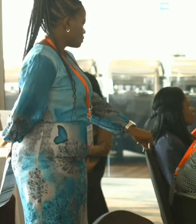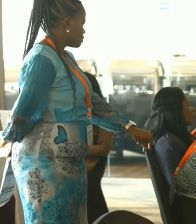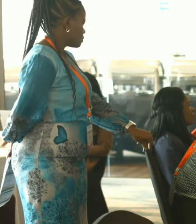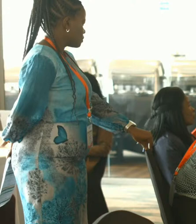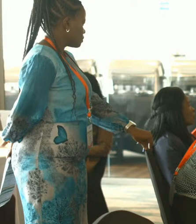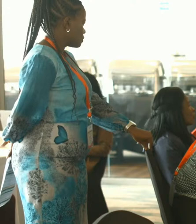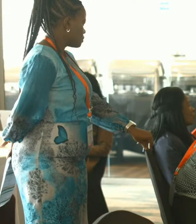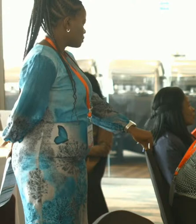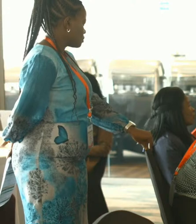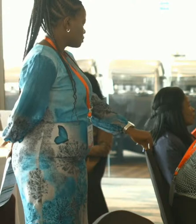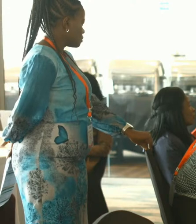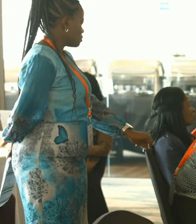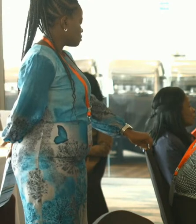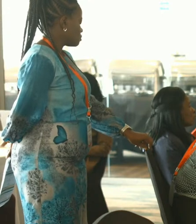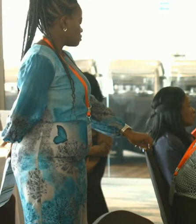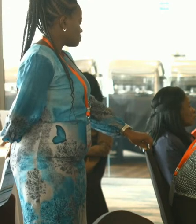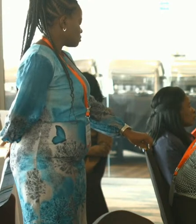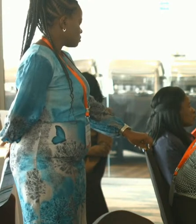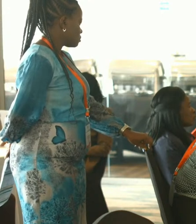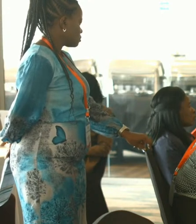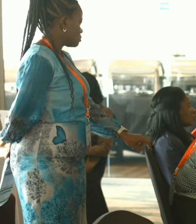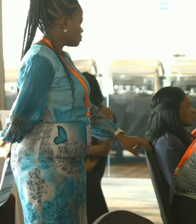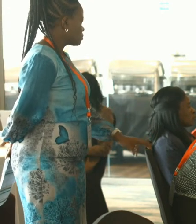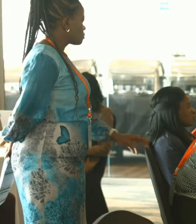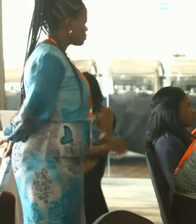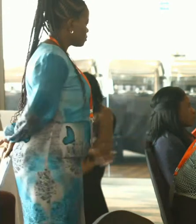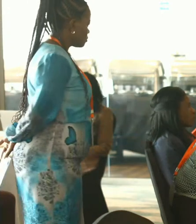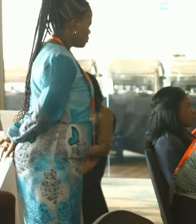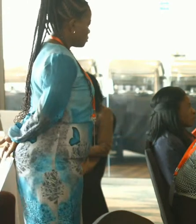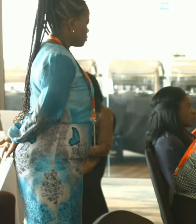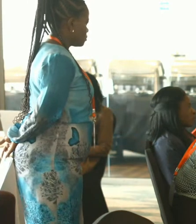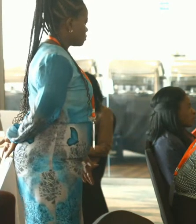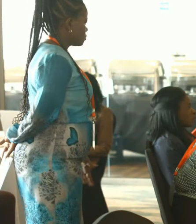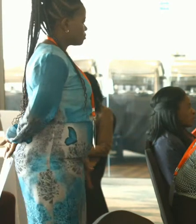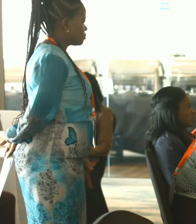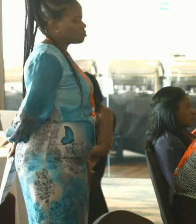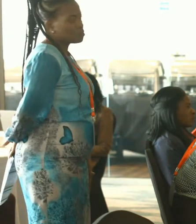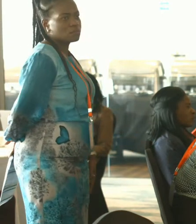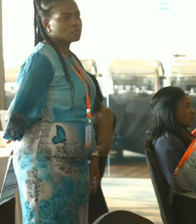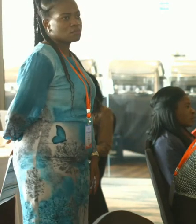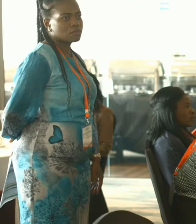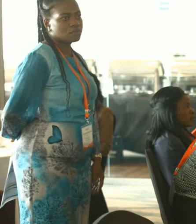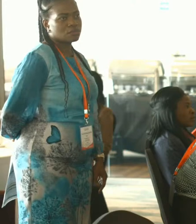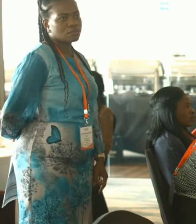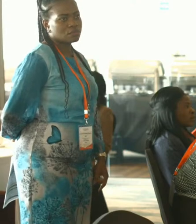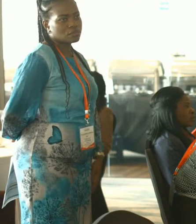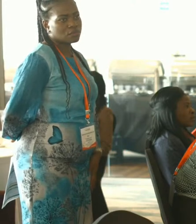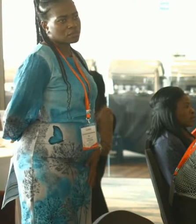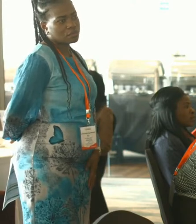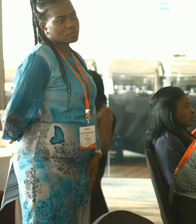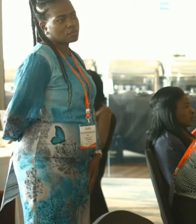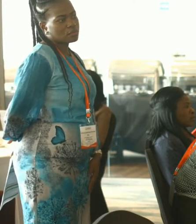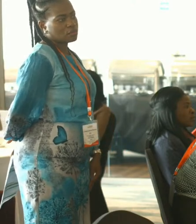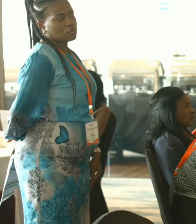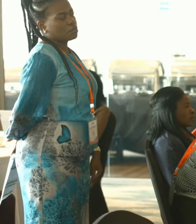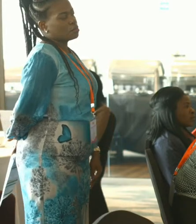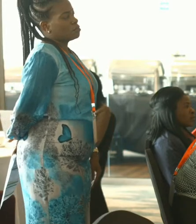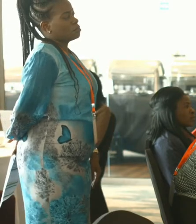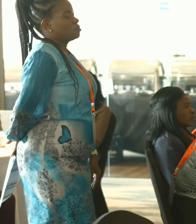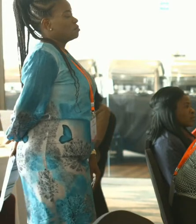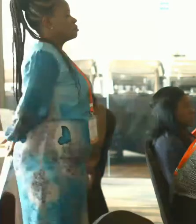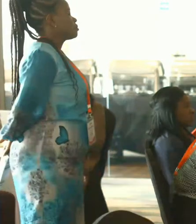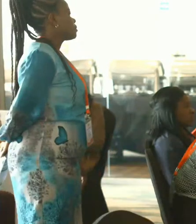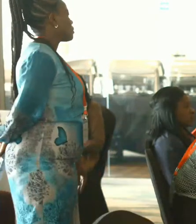see whether we have this culture that speaks positivity out there um uh there is a verse in the Bible that says